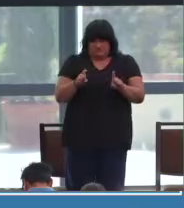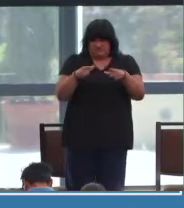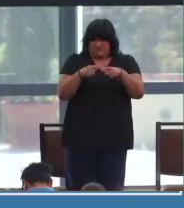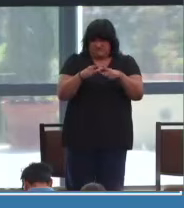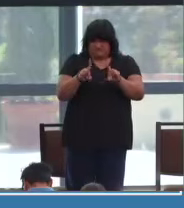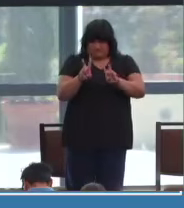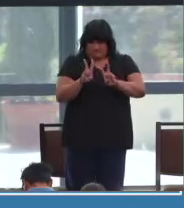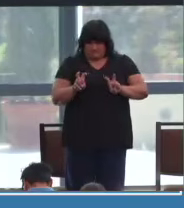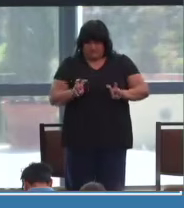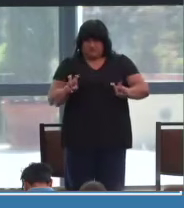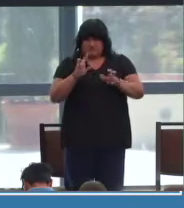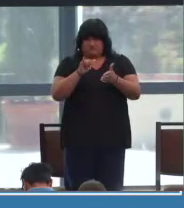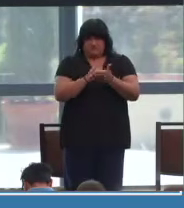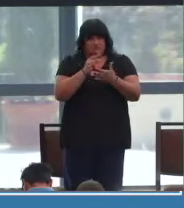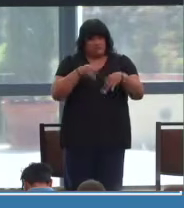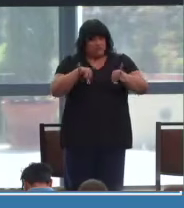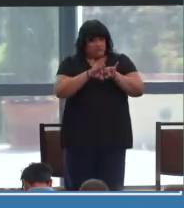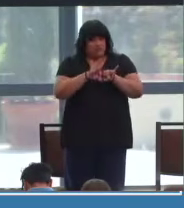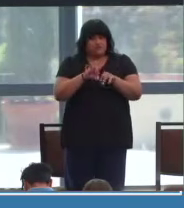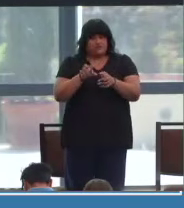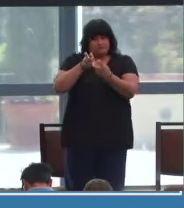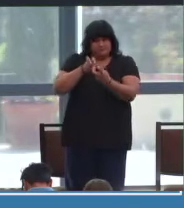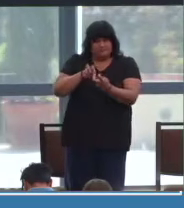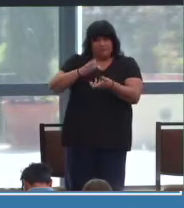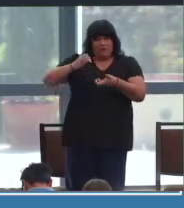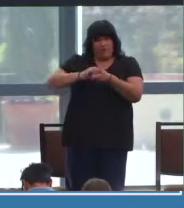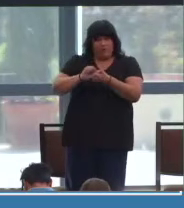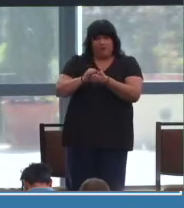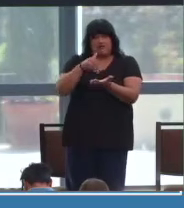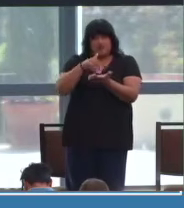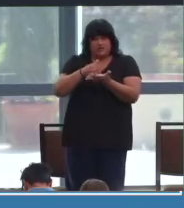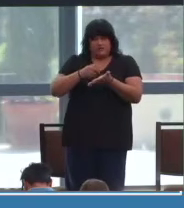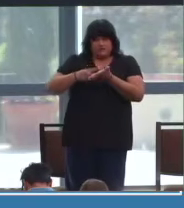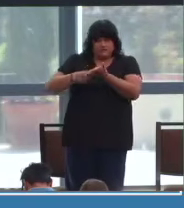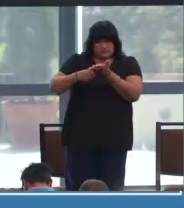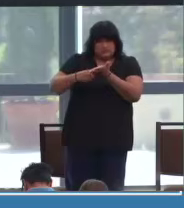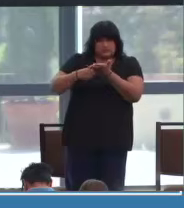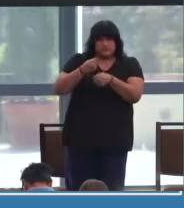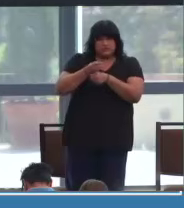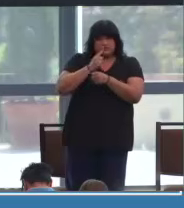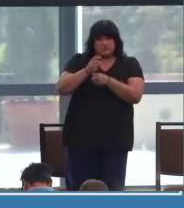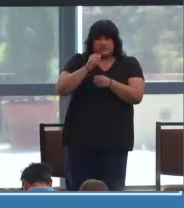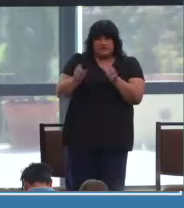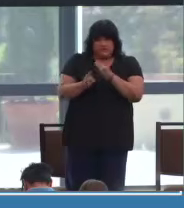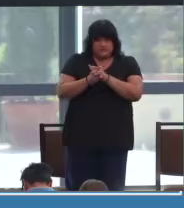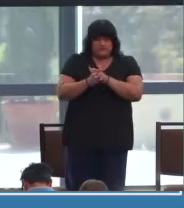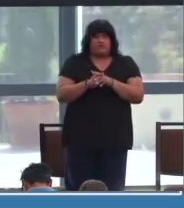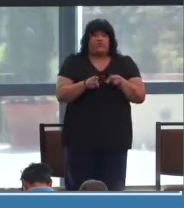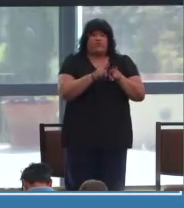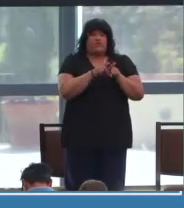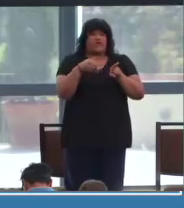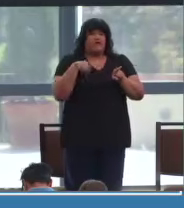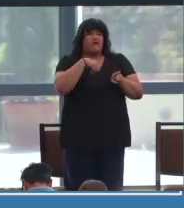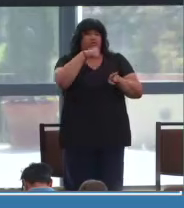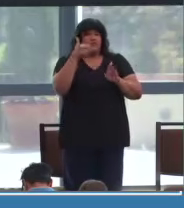and work with your rheumatologist and your primary care doctors to make sure that's happening. There also could be a role for the HPV